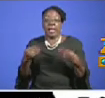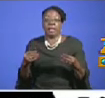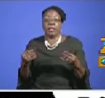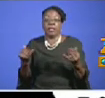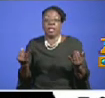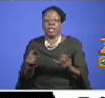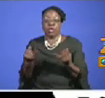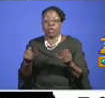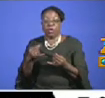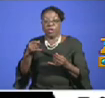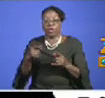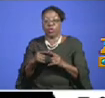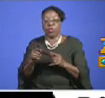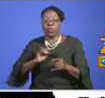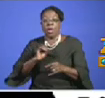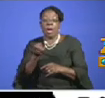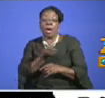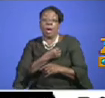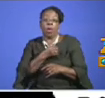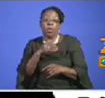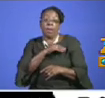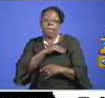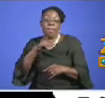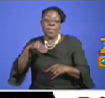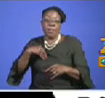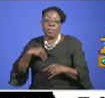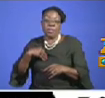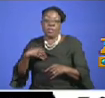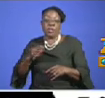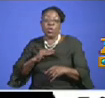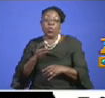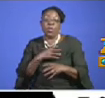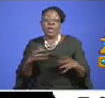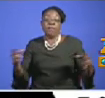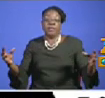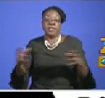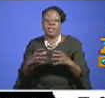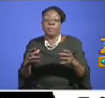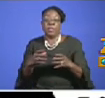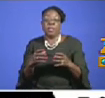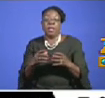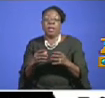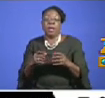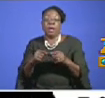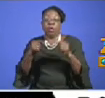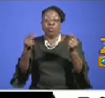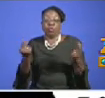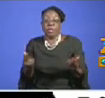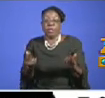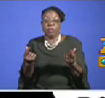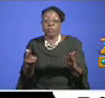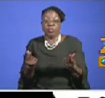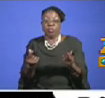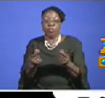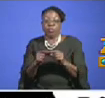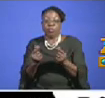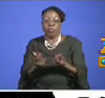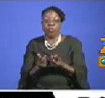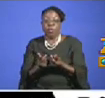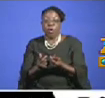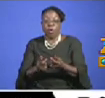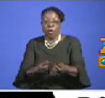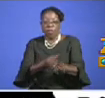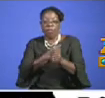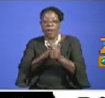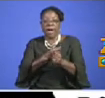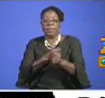members that are part of our union's medical plan. We have assembled a diverse group of vibrant, innovative,